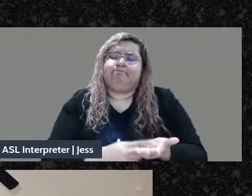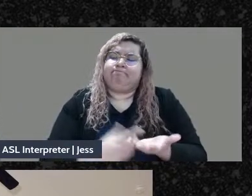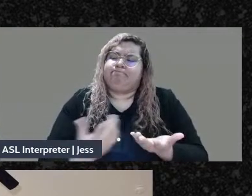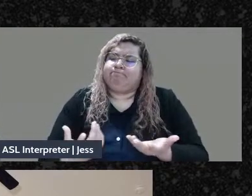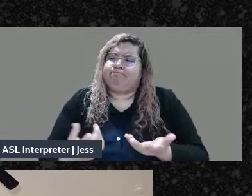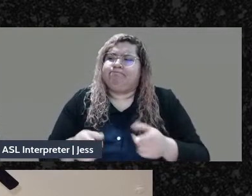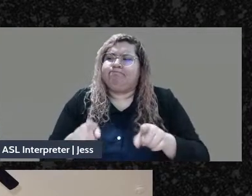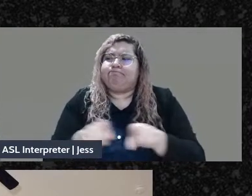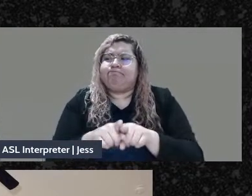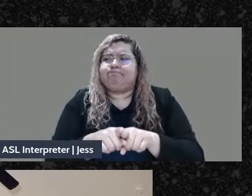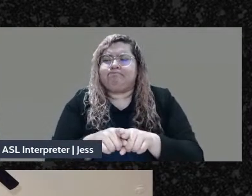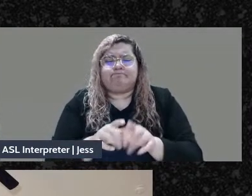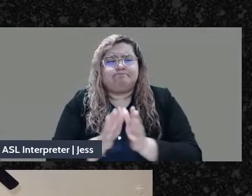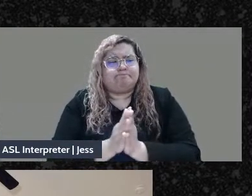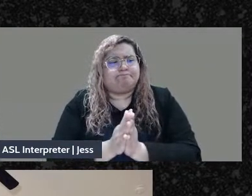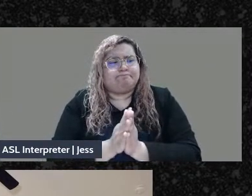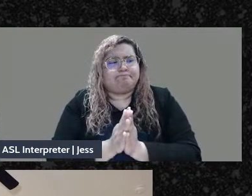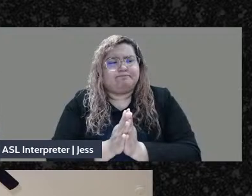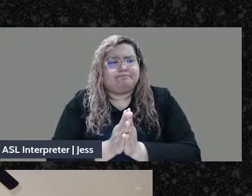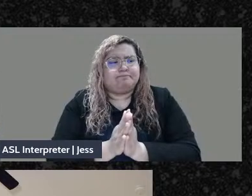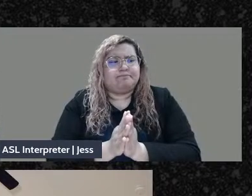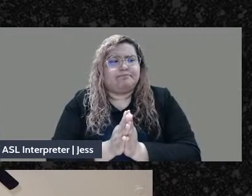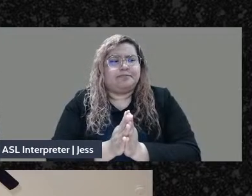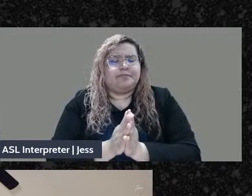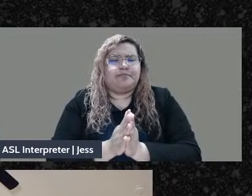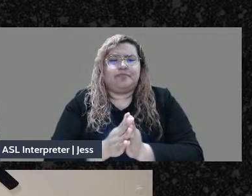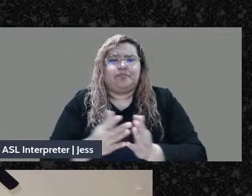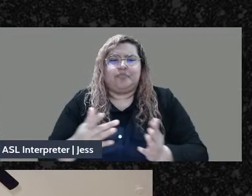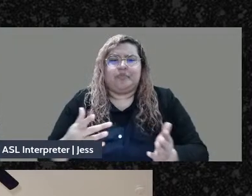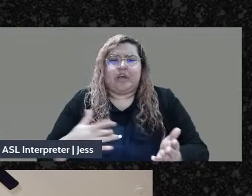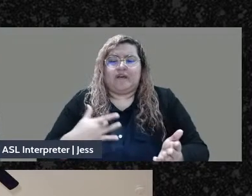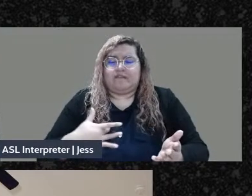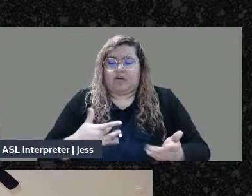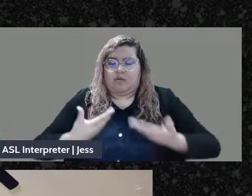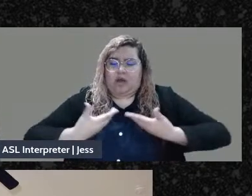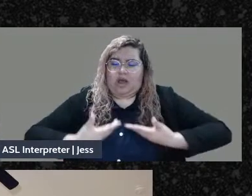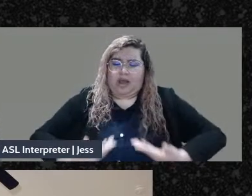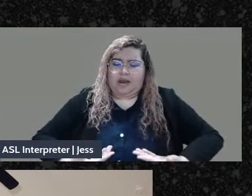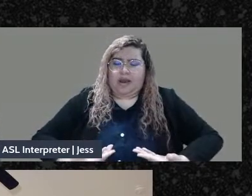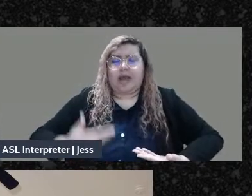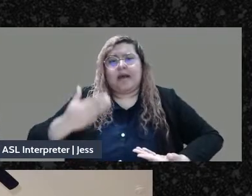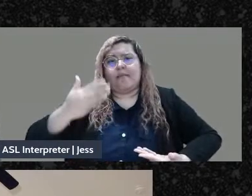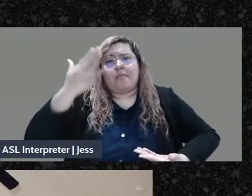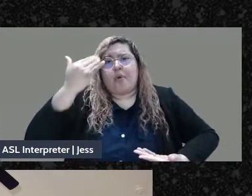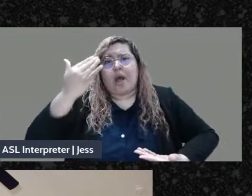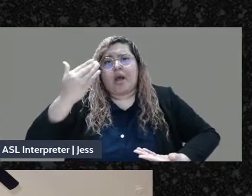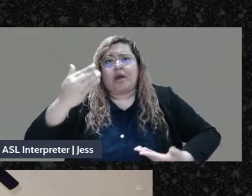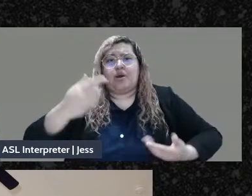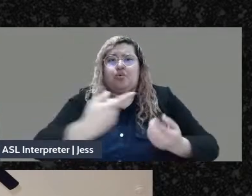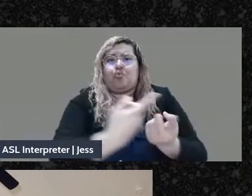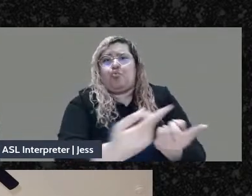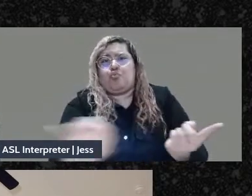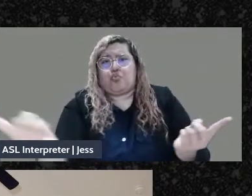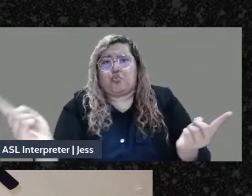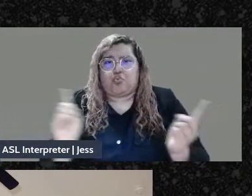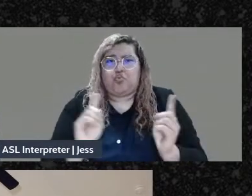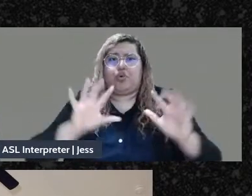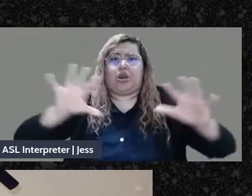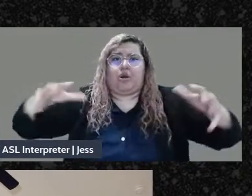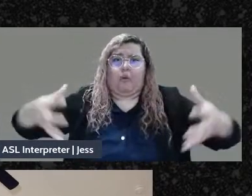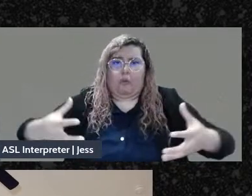feel like, that the I am because we are, Ubuntu phrase